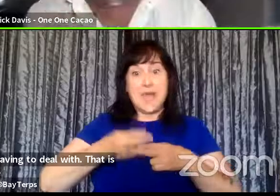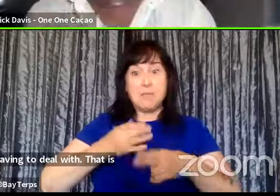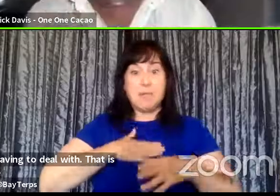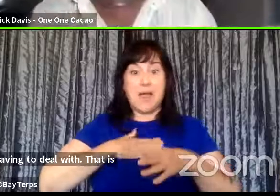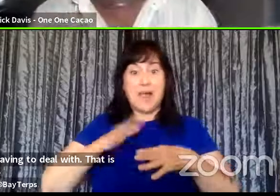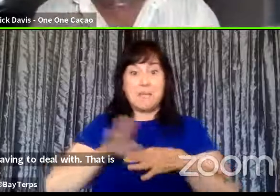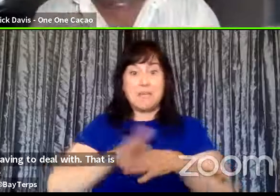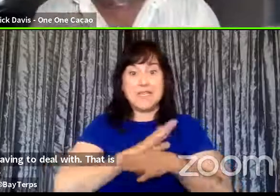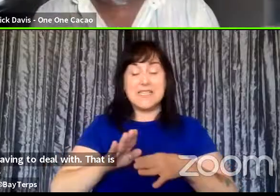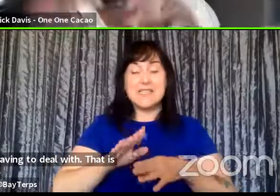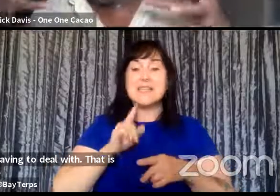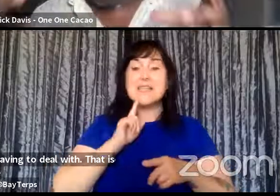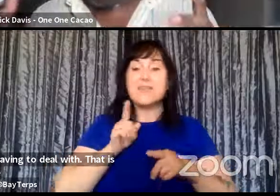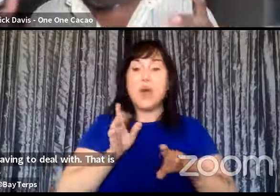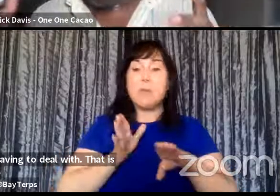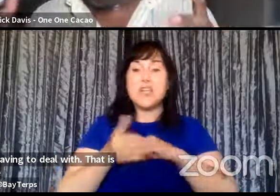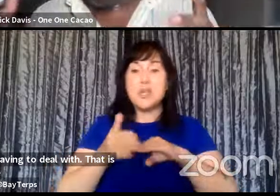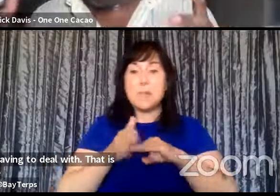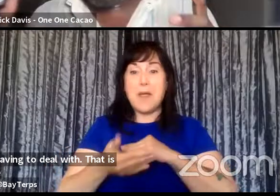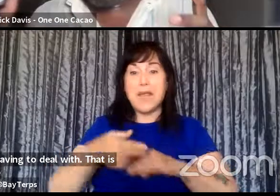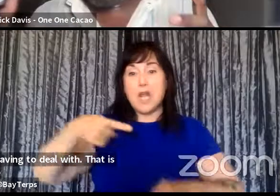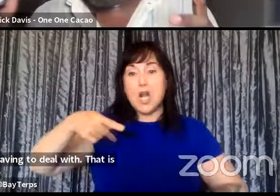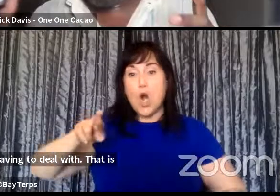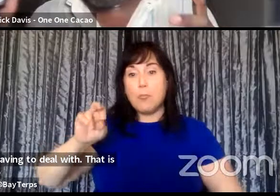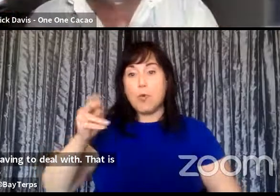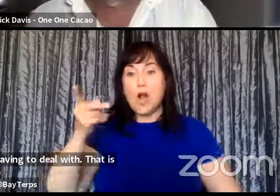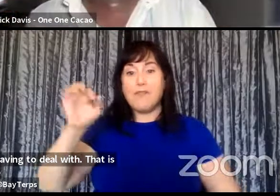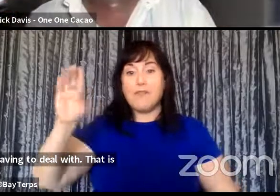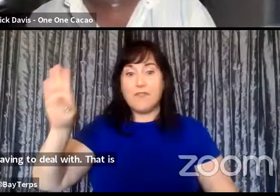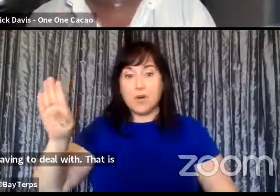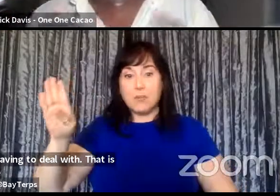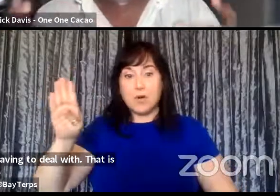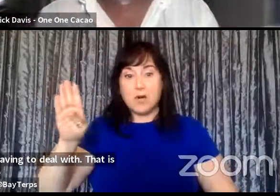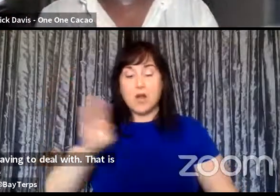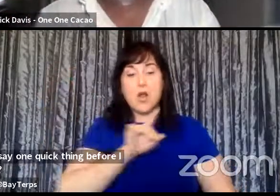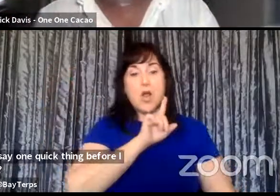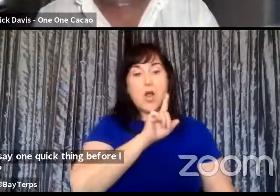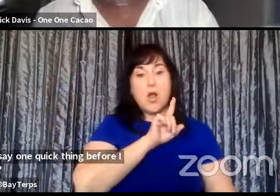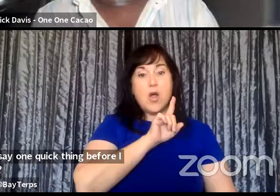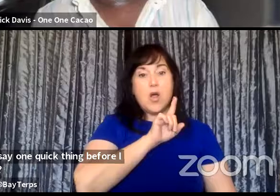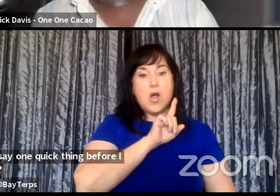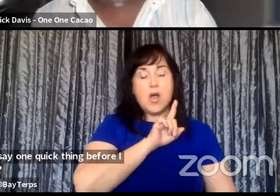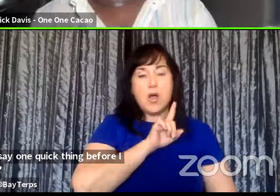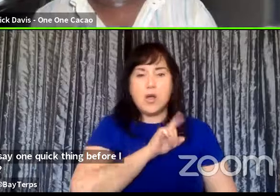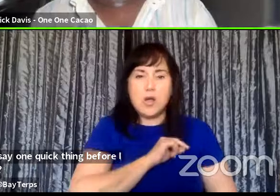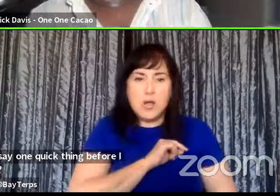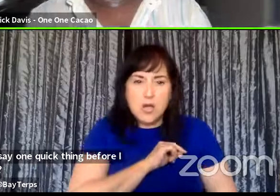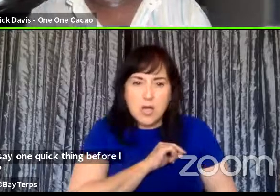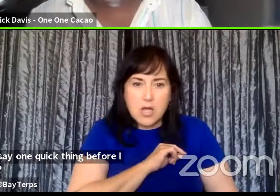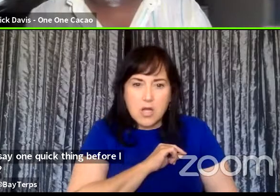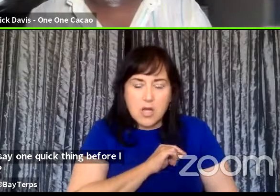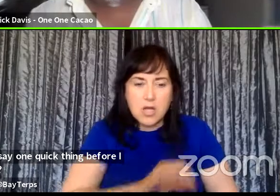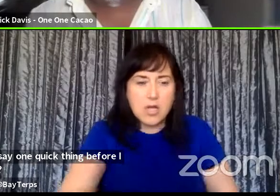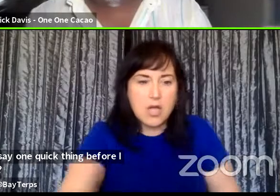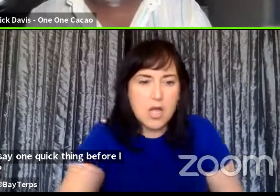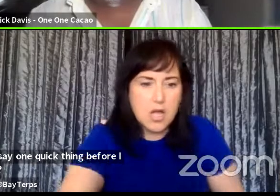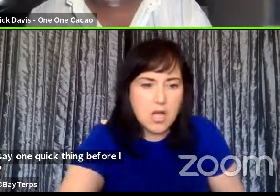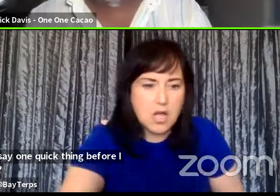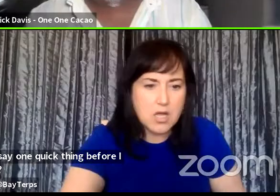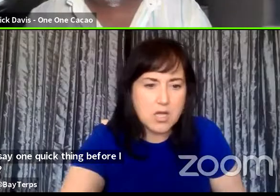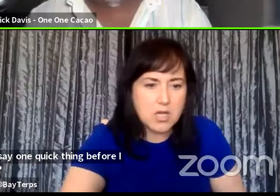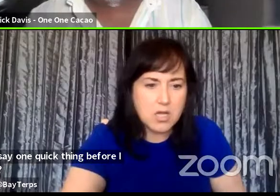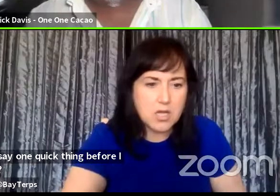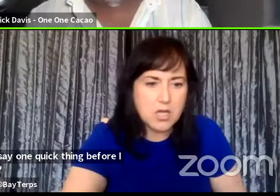Jamaican proverb. The proverb in its entirety is 11 cocoa, full basket. 11 cocoa, full basket. What that means